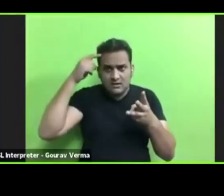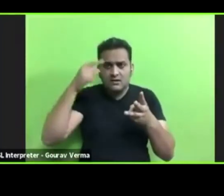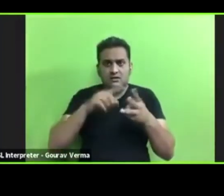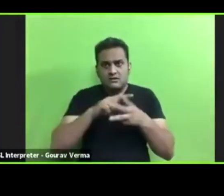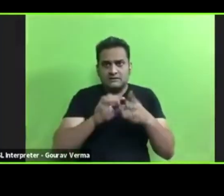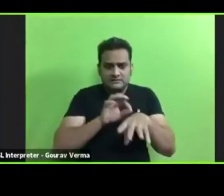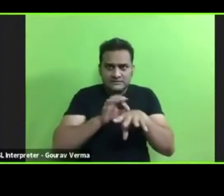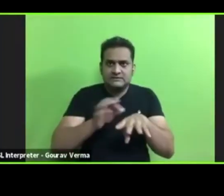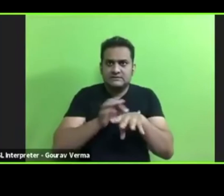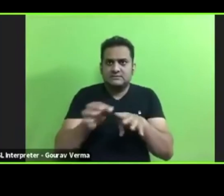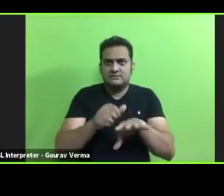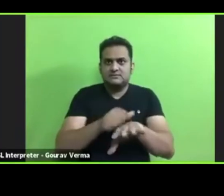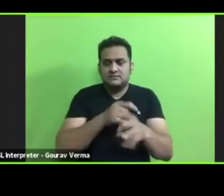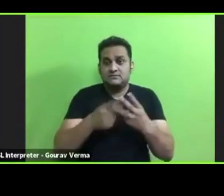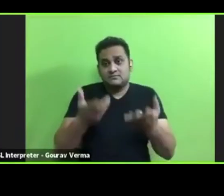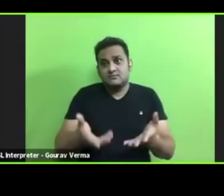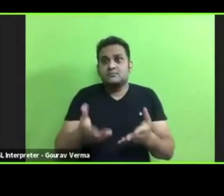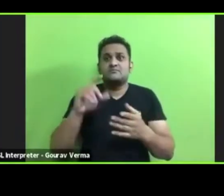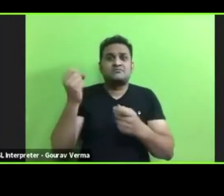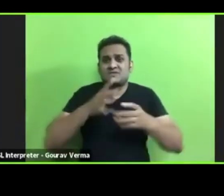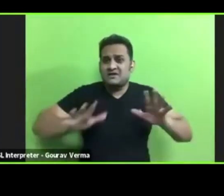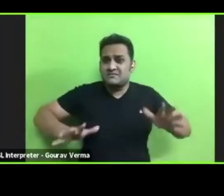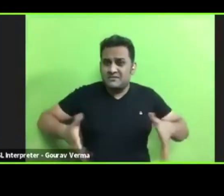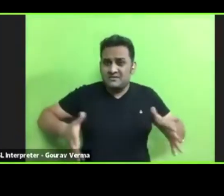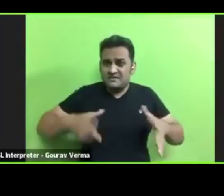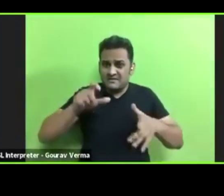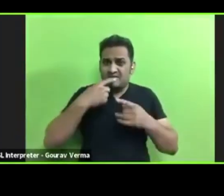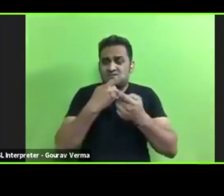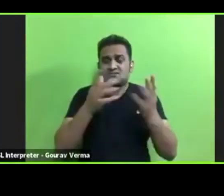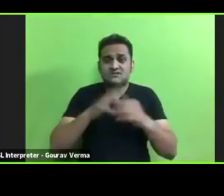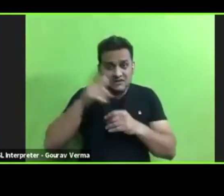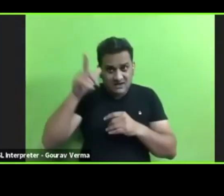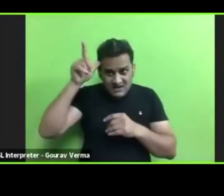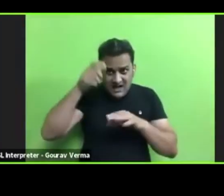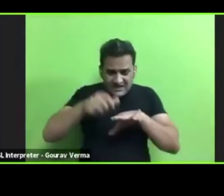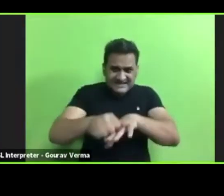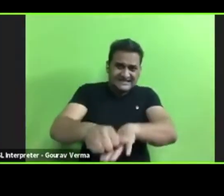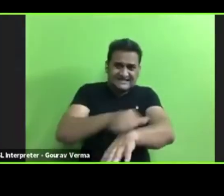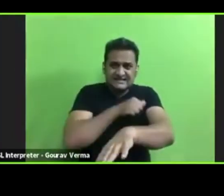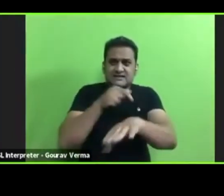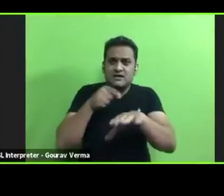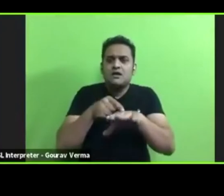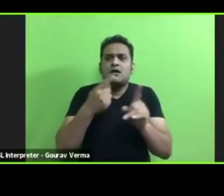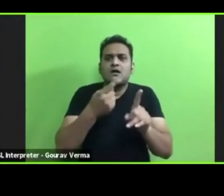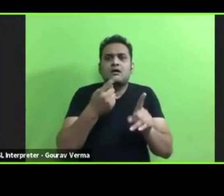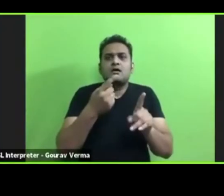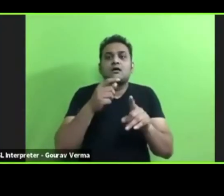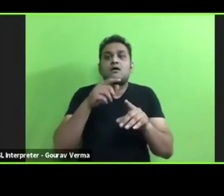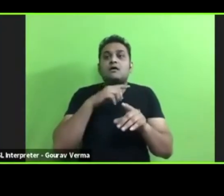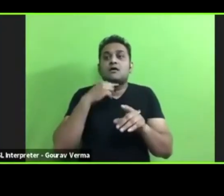today, mridangam artists will claim that the cow skin is just taken from cows that are either naturally